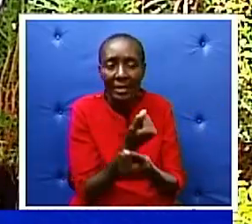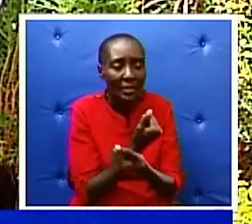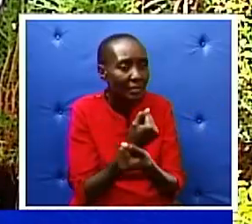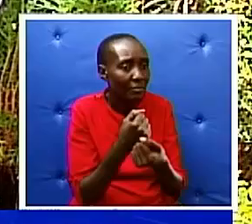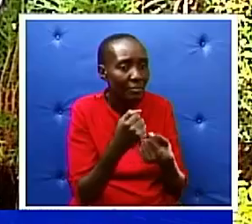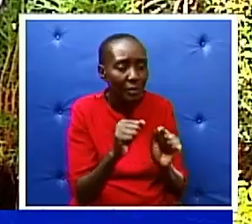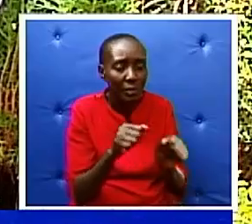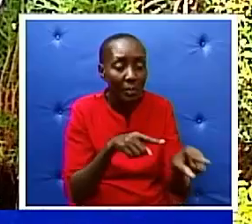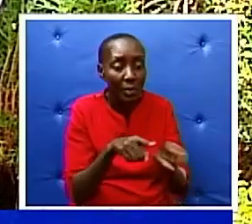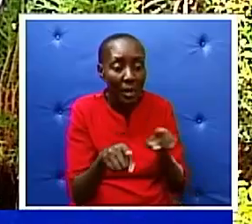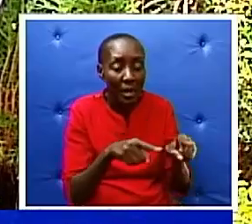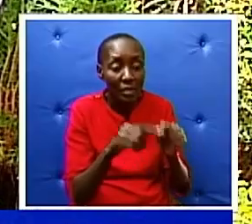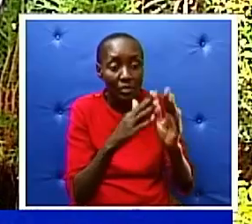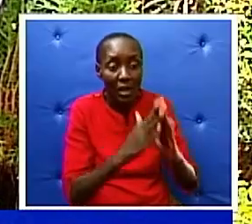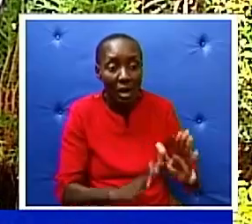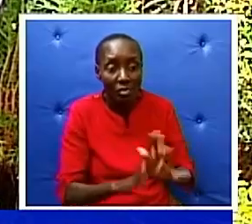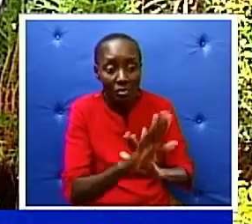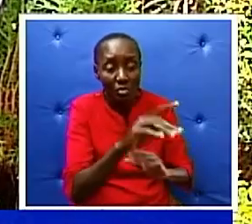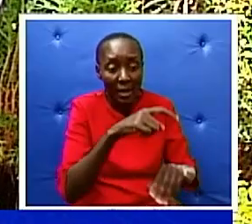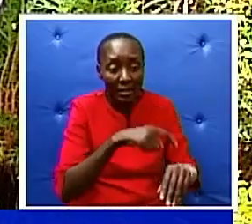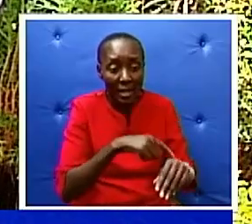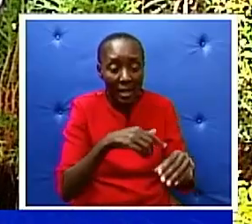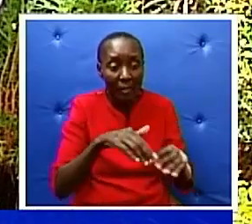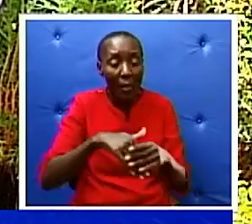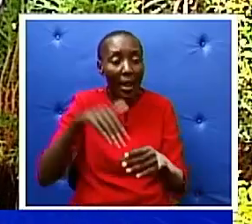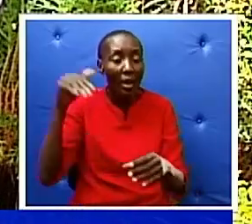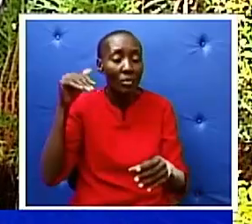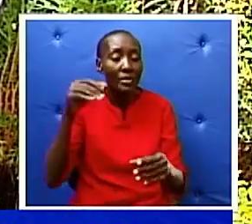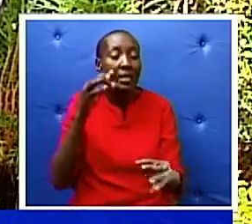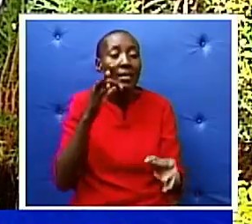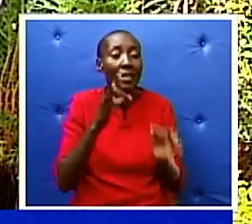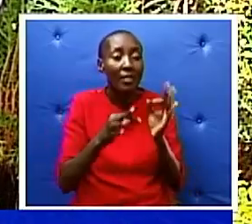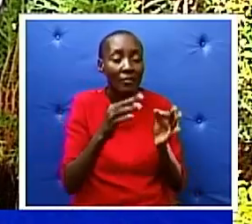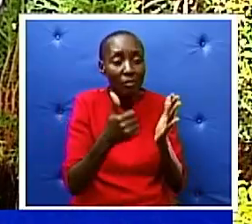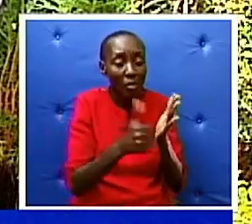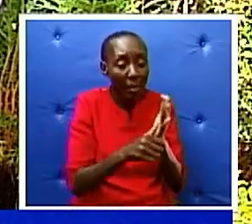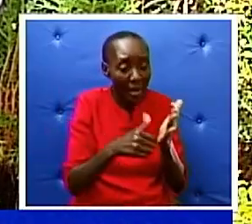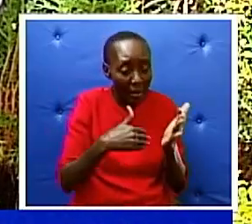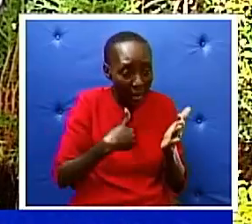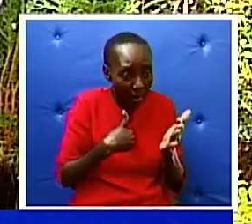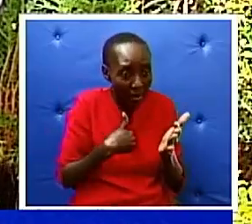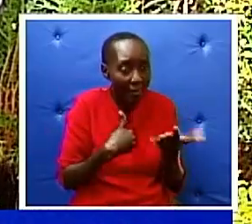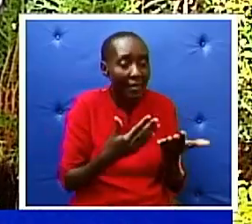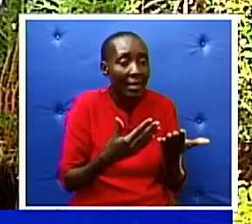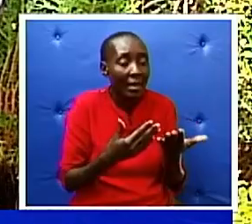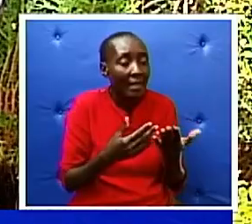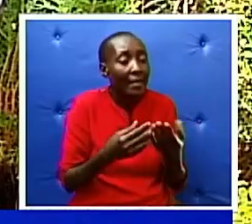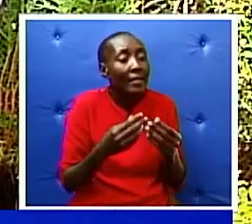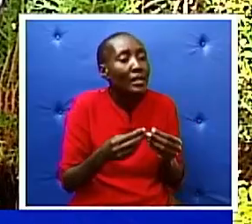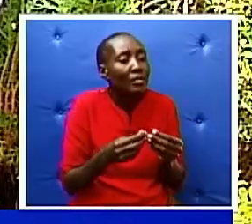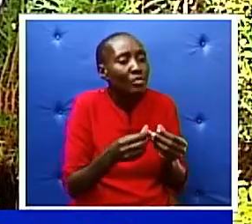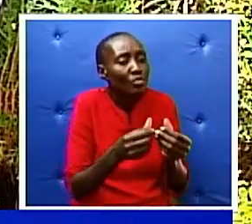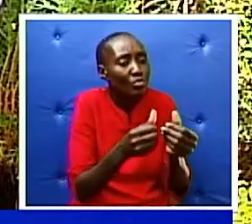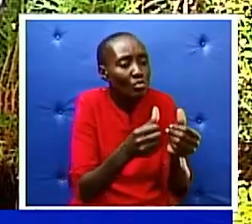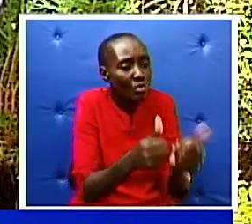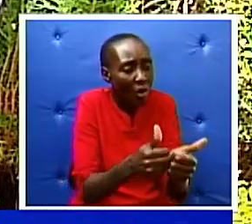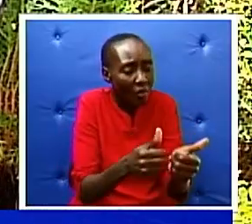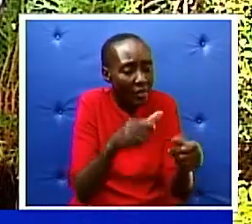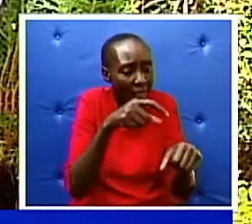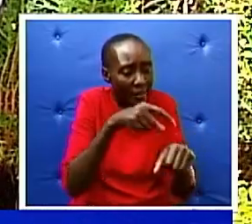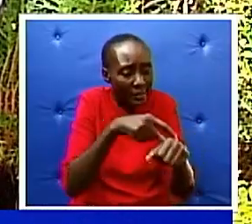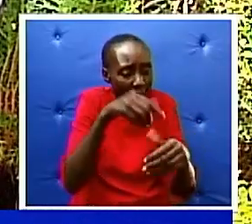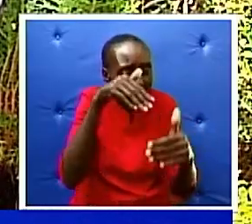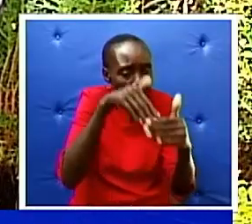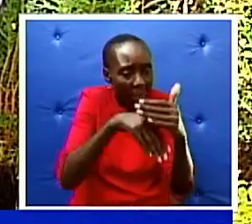house while you're outside. If there's something that you need addressed in Jubilee, I believe that you should come to the Jubilee House